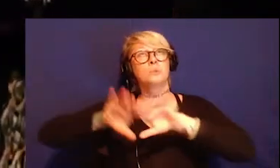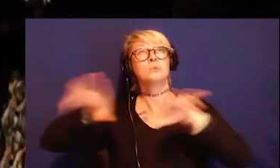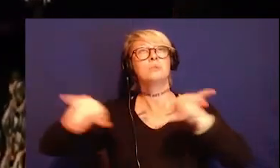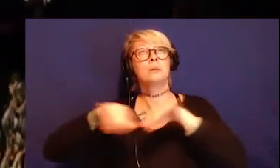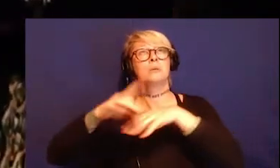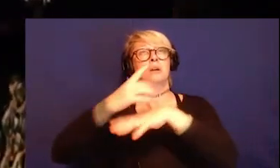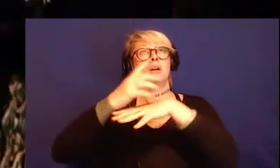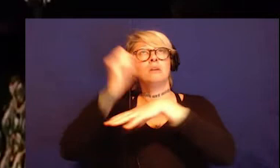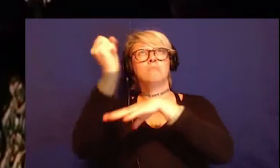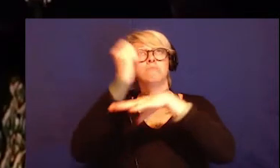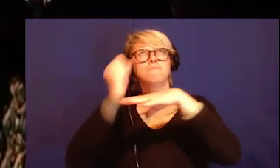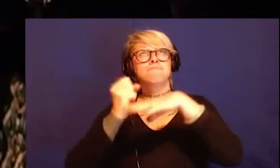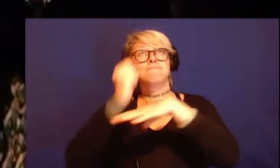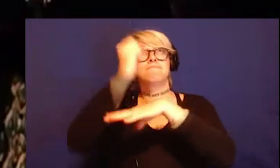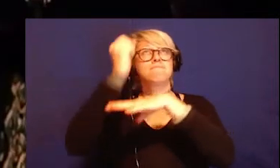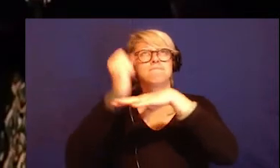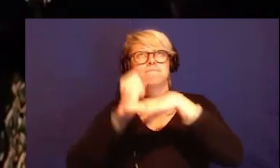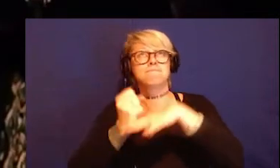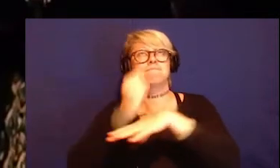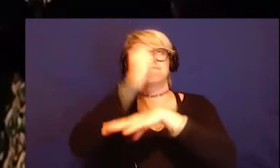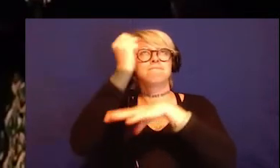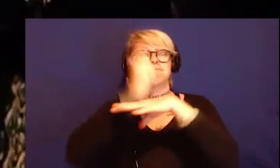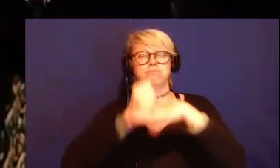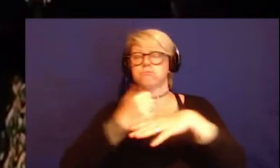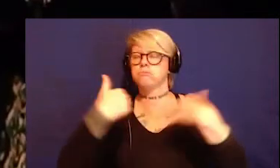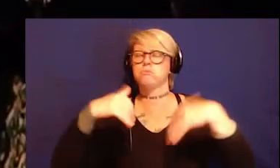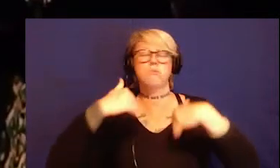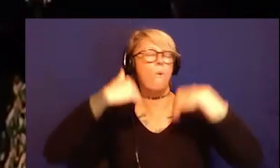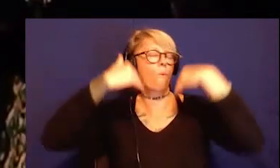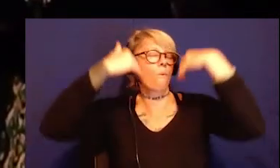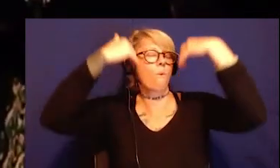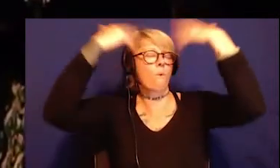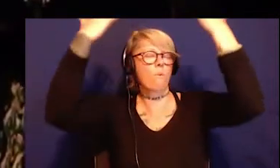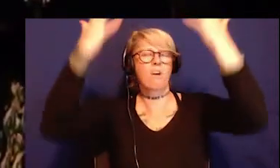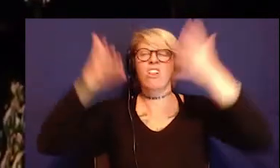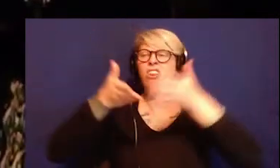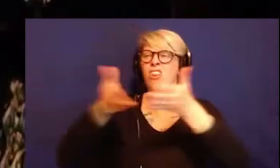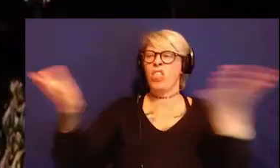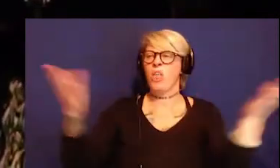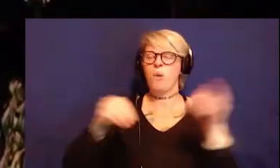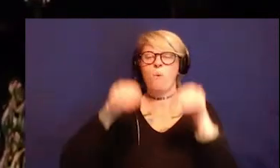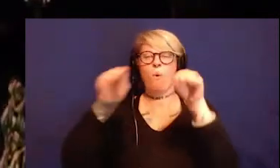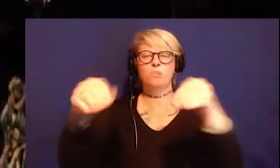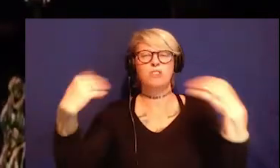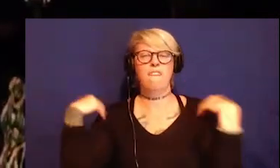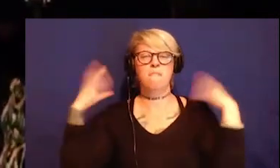clearly drowning in a dark, vast sea filled with giant, scary monsters.